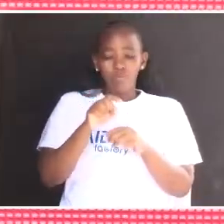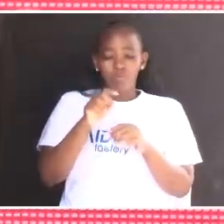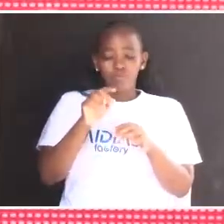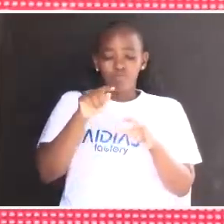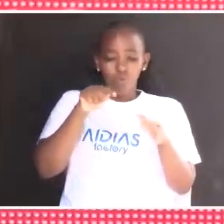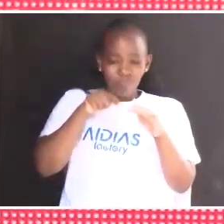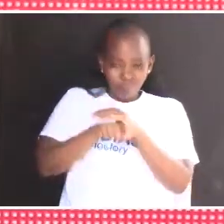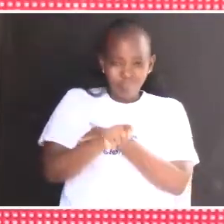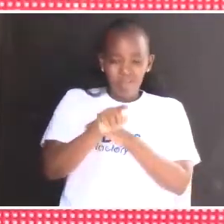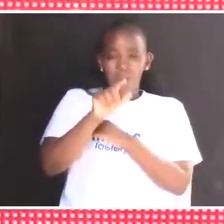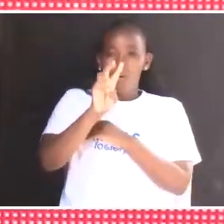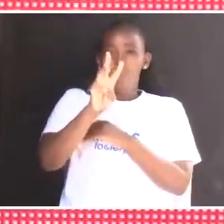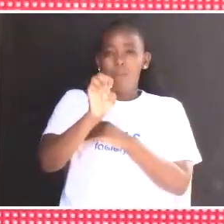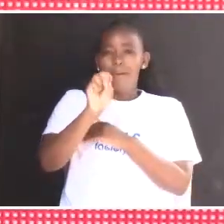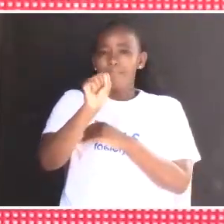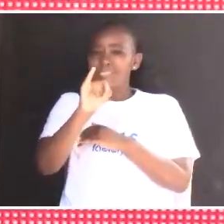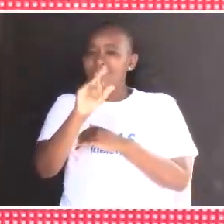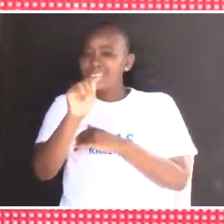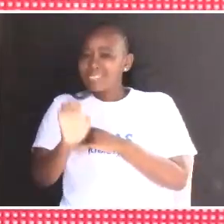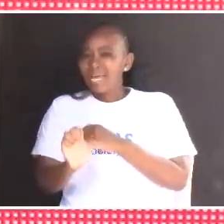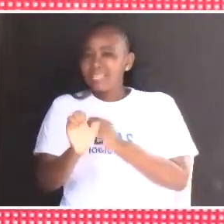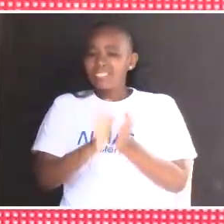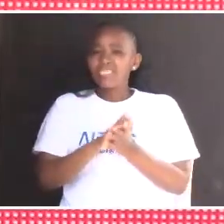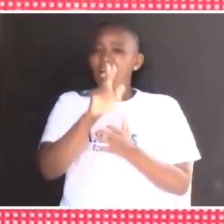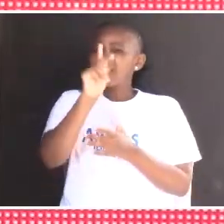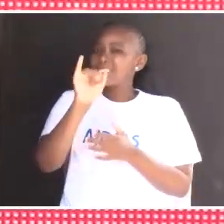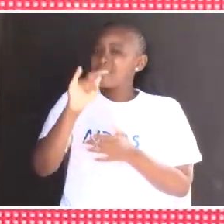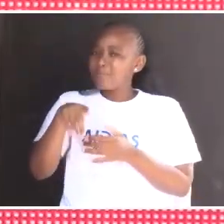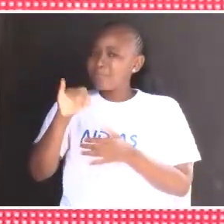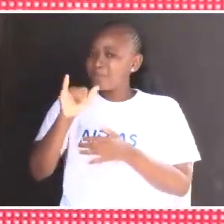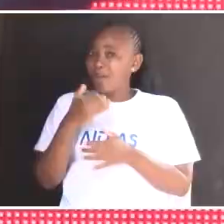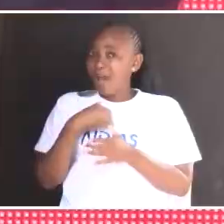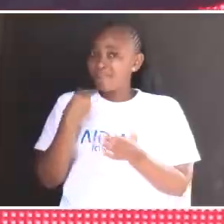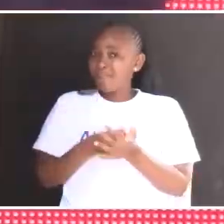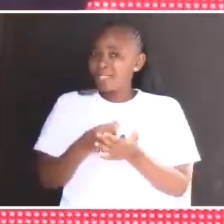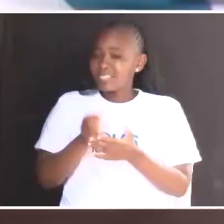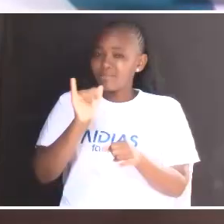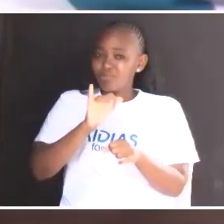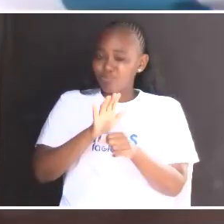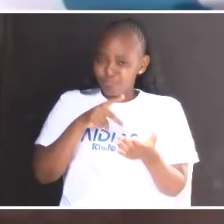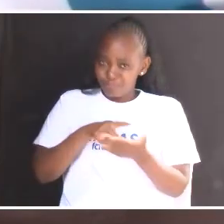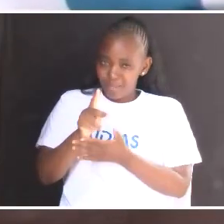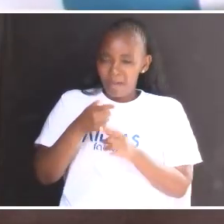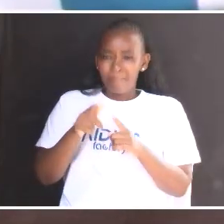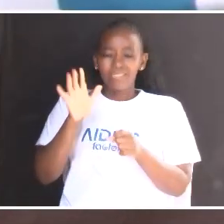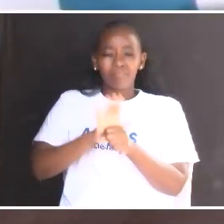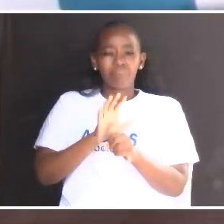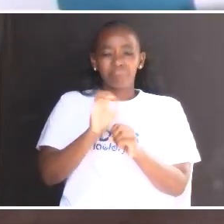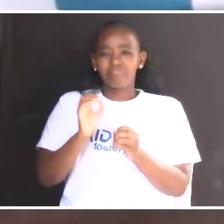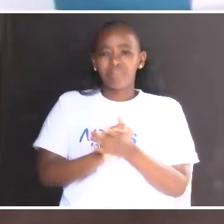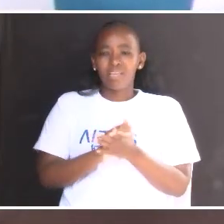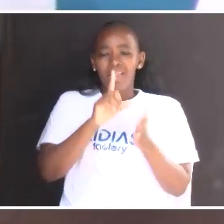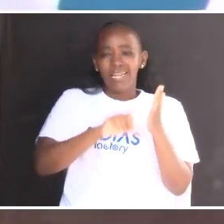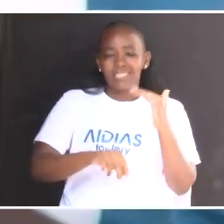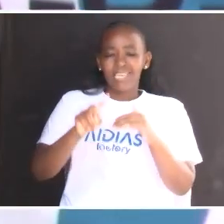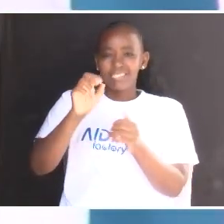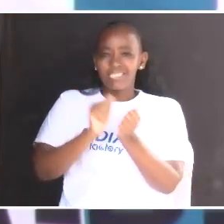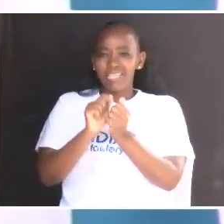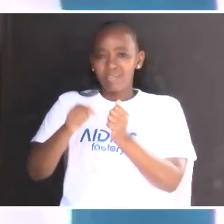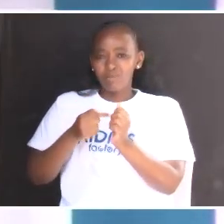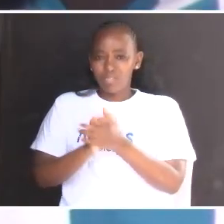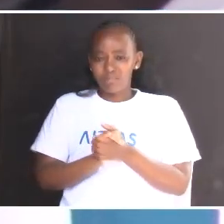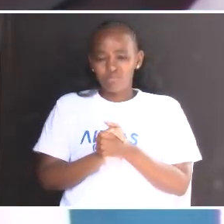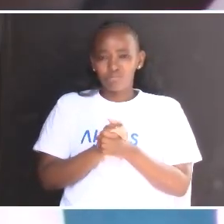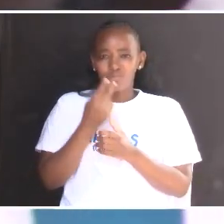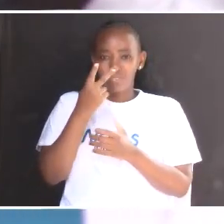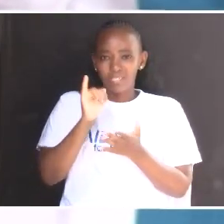for KIPI, utapata hata the amounts that you pay. It is not a lot, but I don't know the exact. It could be less than 10,000, but you'll find